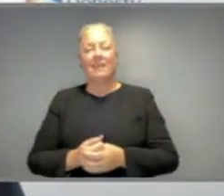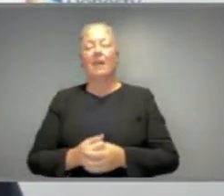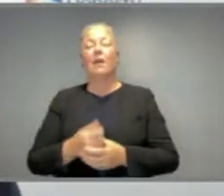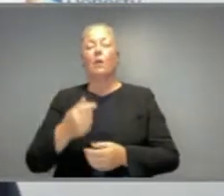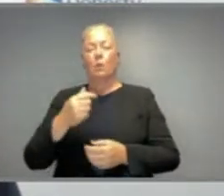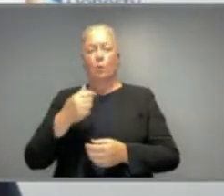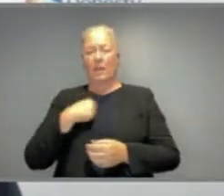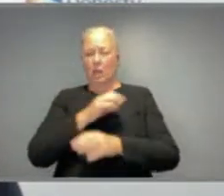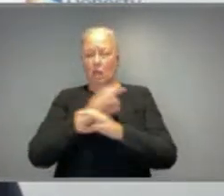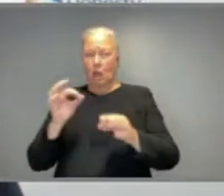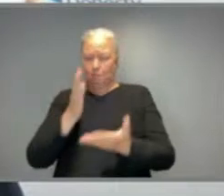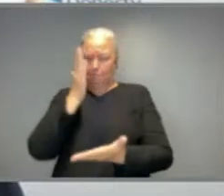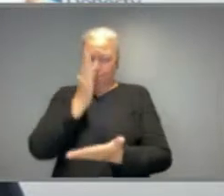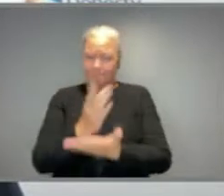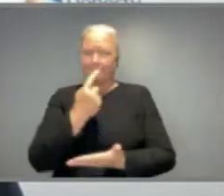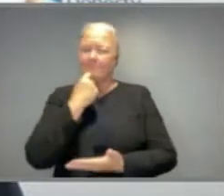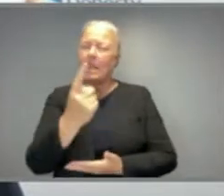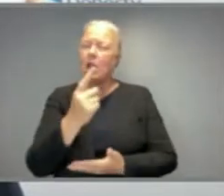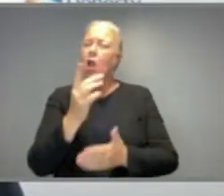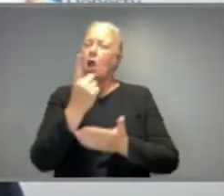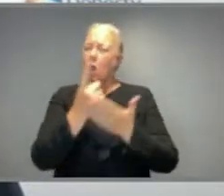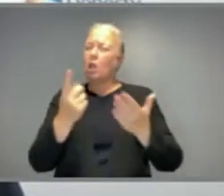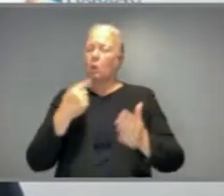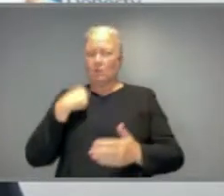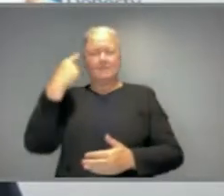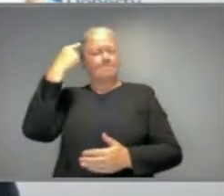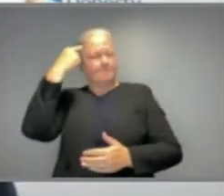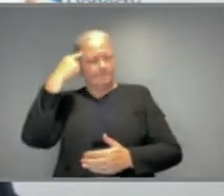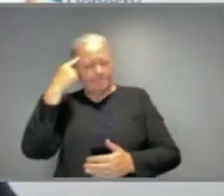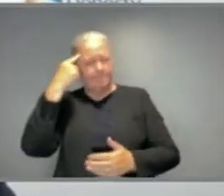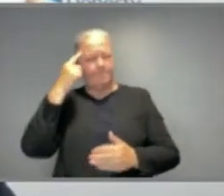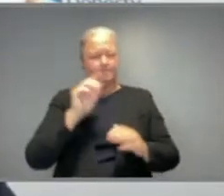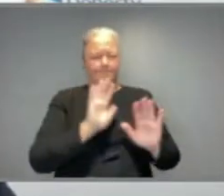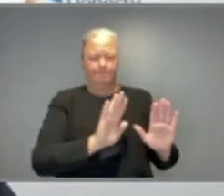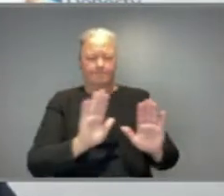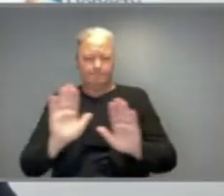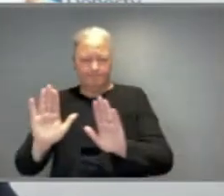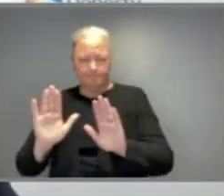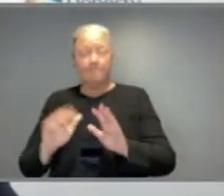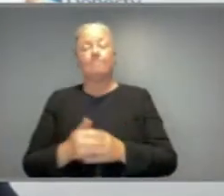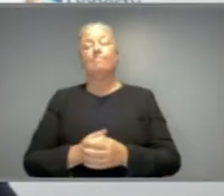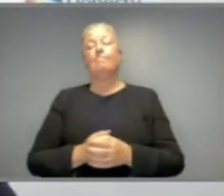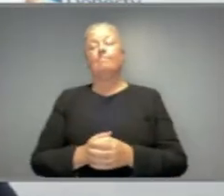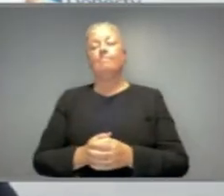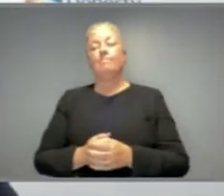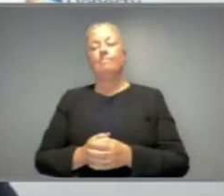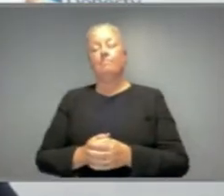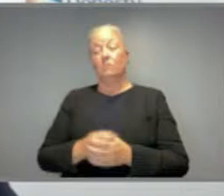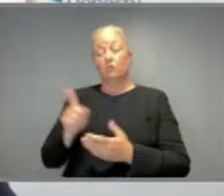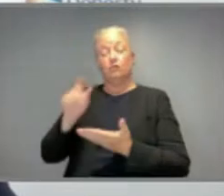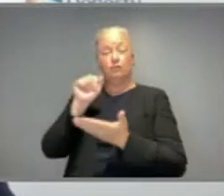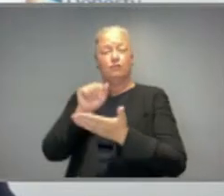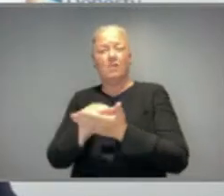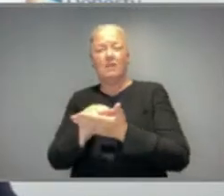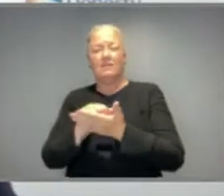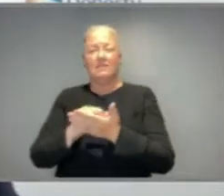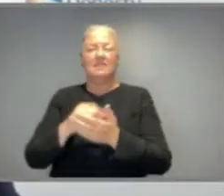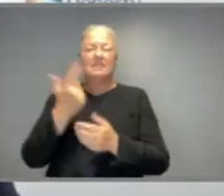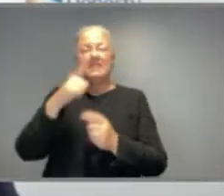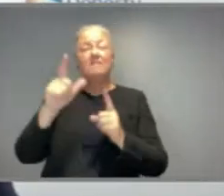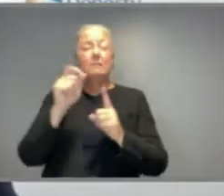prediction. And just to walk you through those numbers a little bit more closely. So yes, you've captured the figure where,